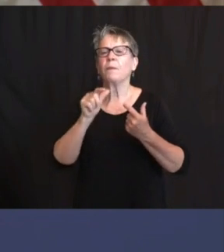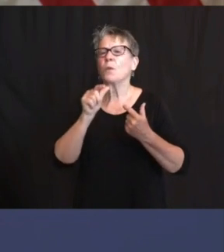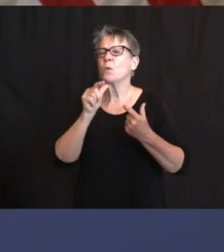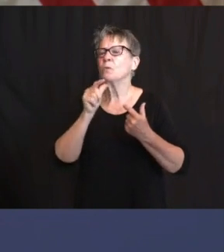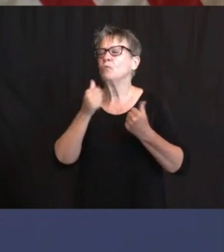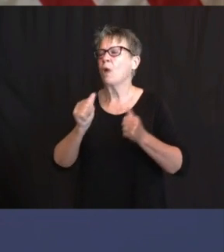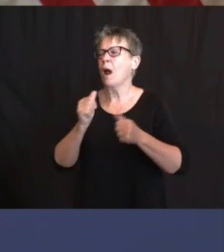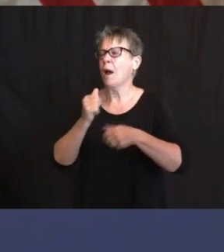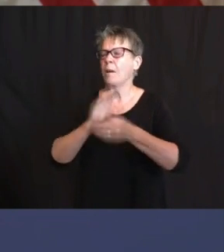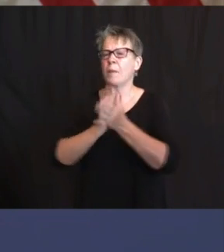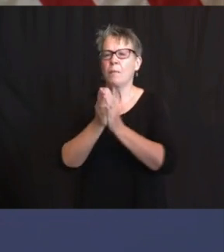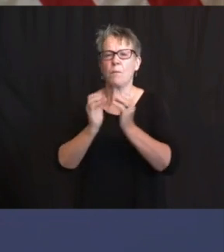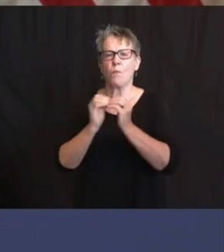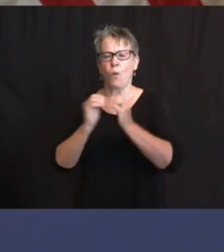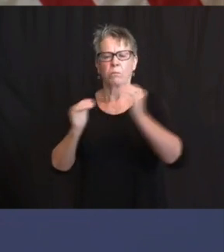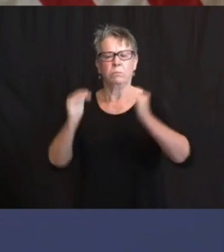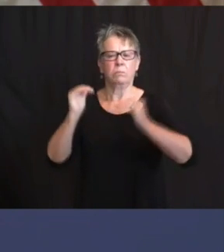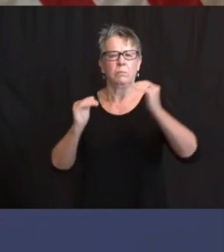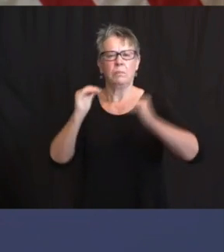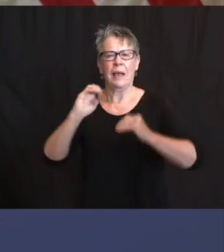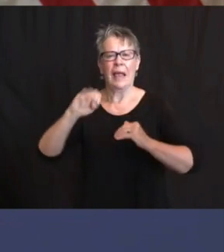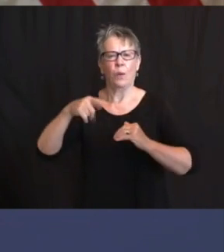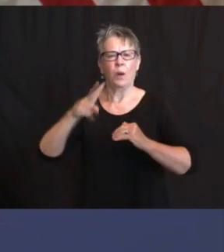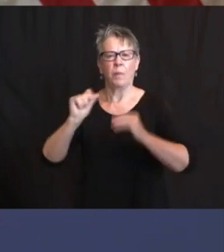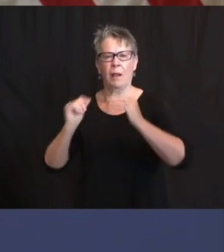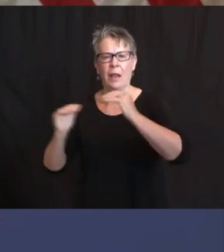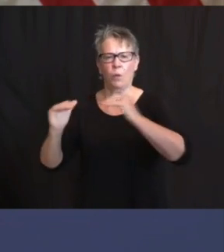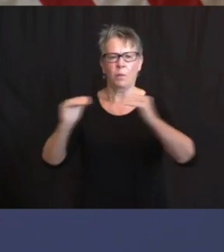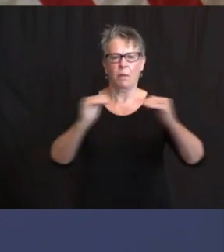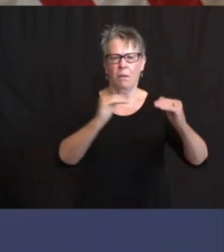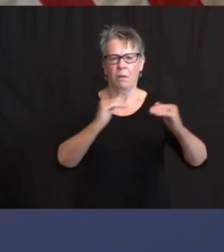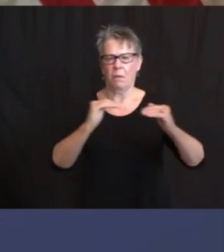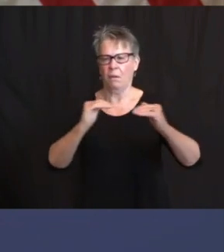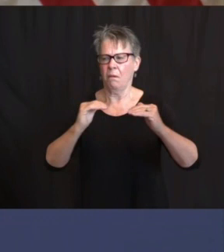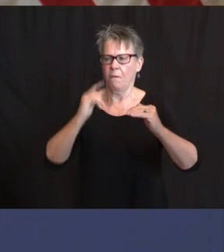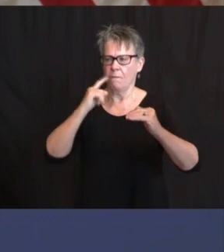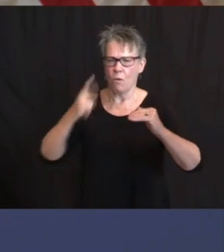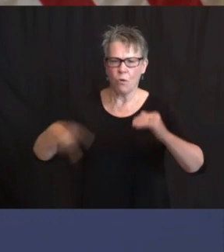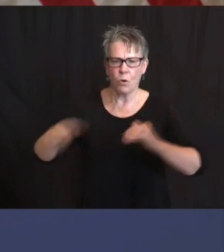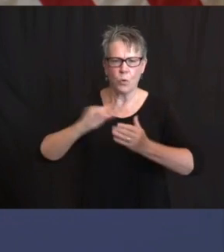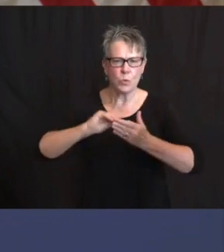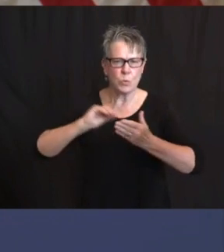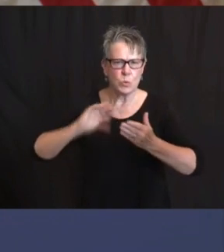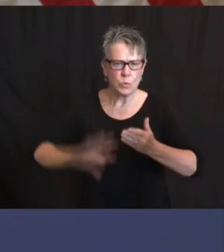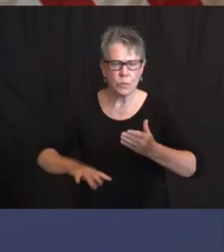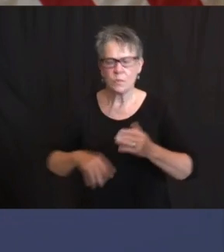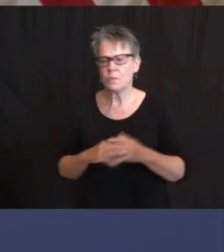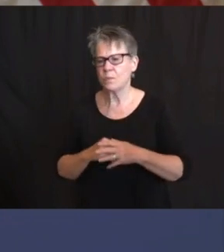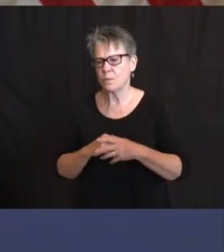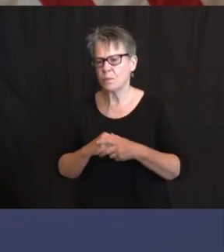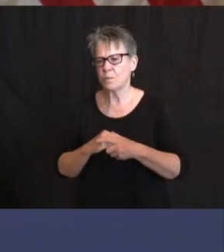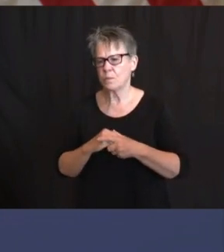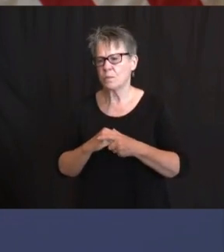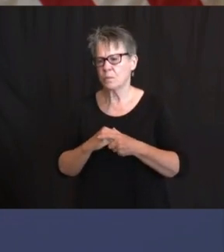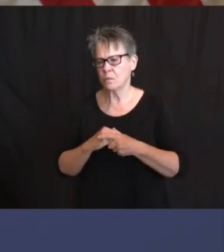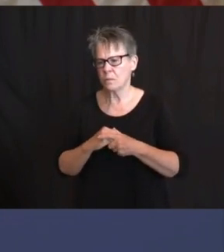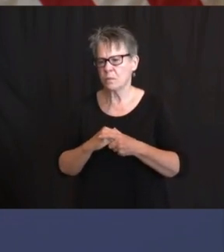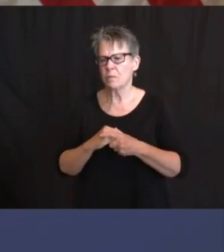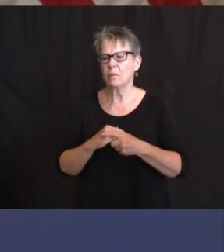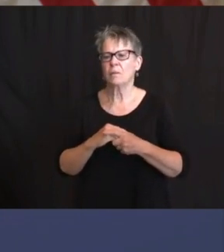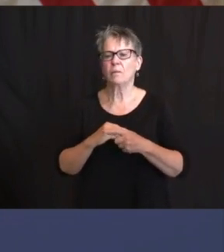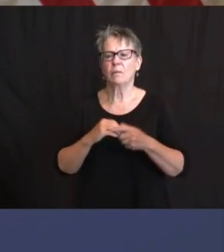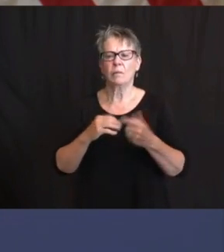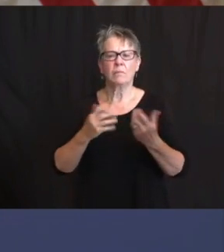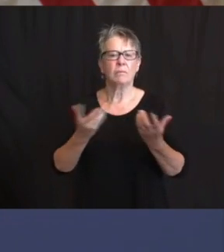There's other guidance for things like campus dining that is going to need to abide by statewide restrictions in place currently,